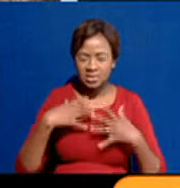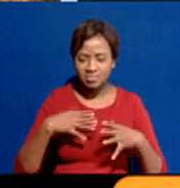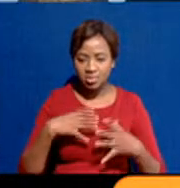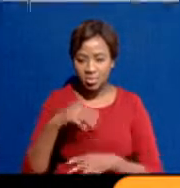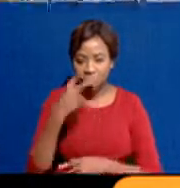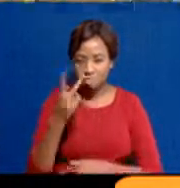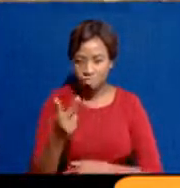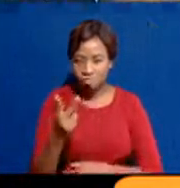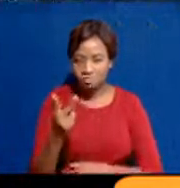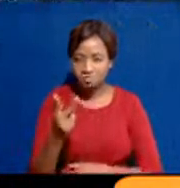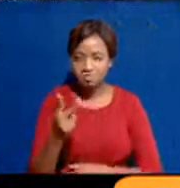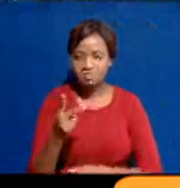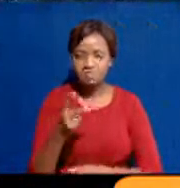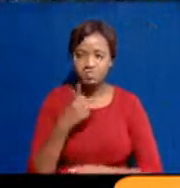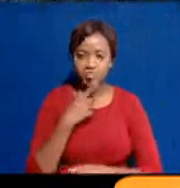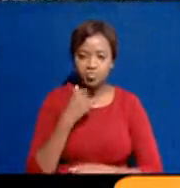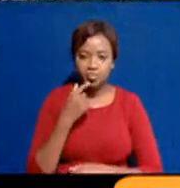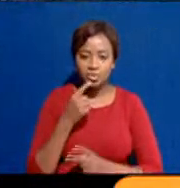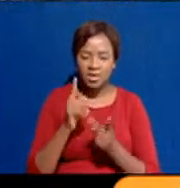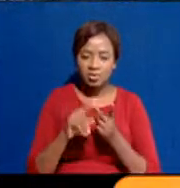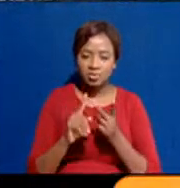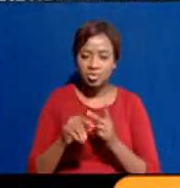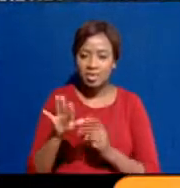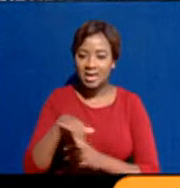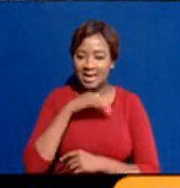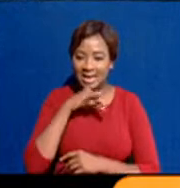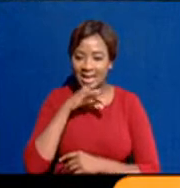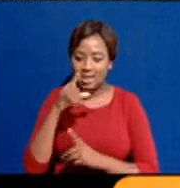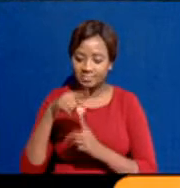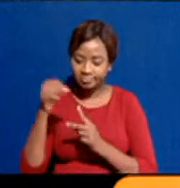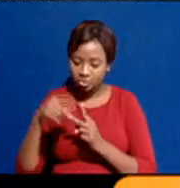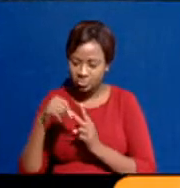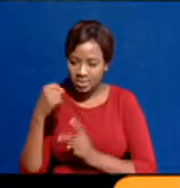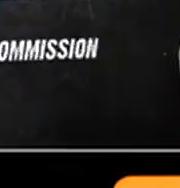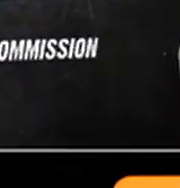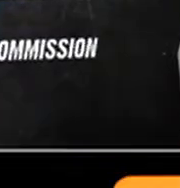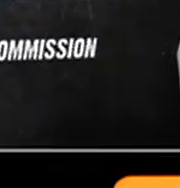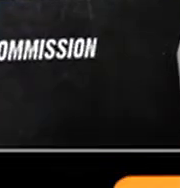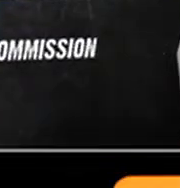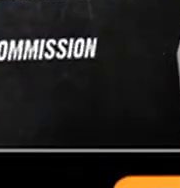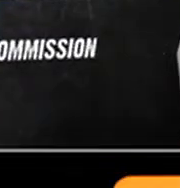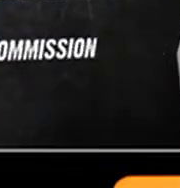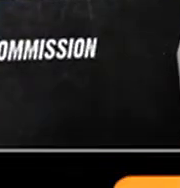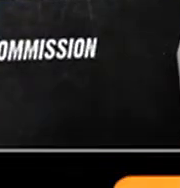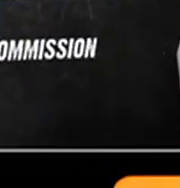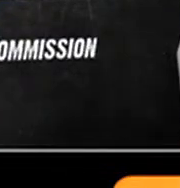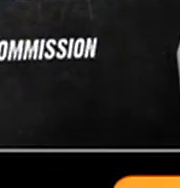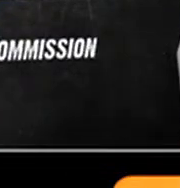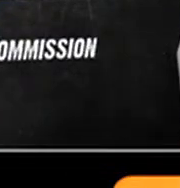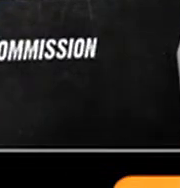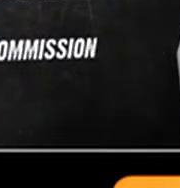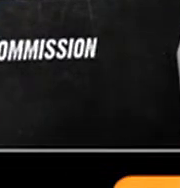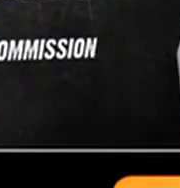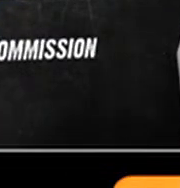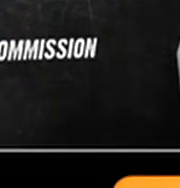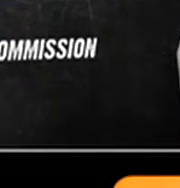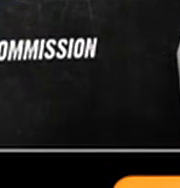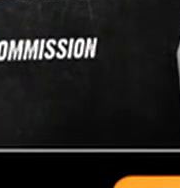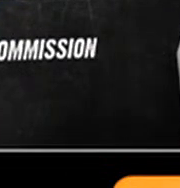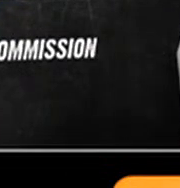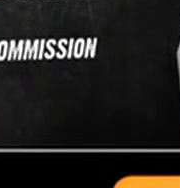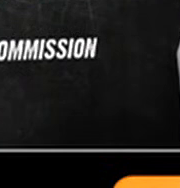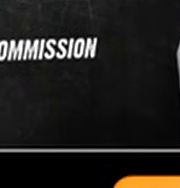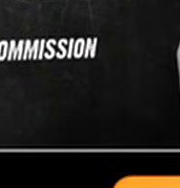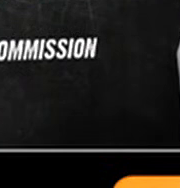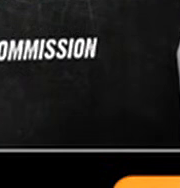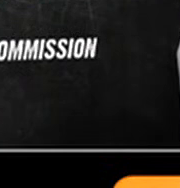The prime minister, Raila Odinga, nominated 2 persons. The Judicial Service Commission nominated 1 person. The Kenya Anti-Corruption Advisory Board,